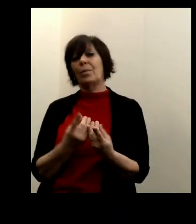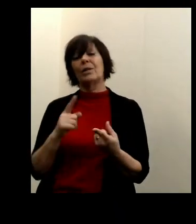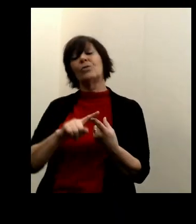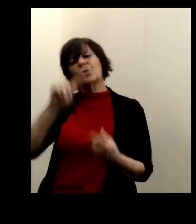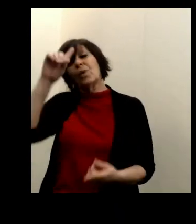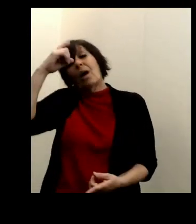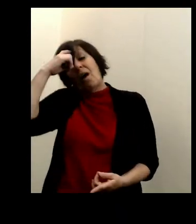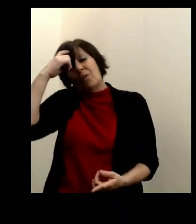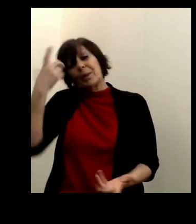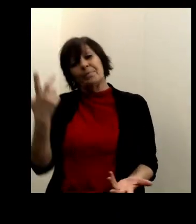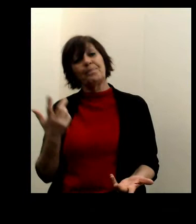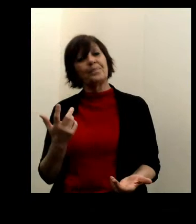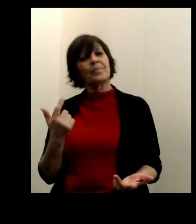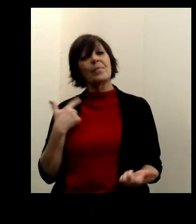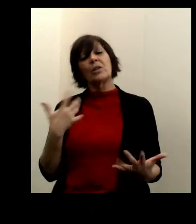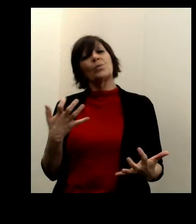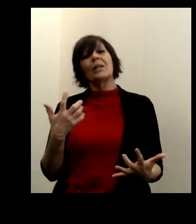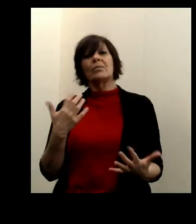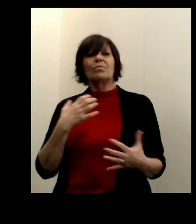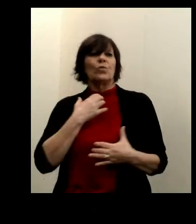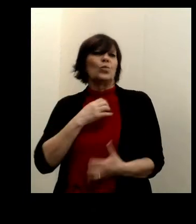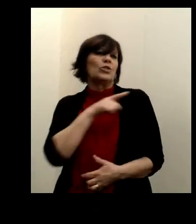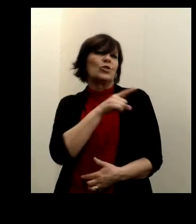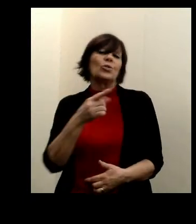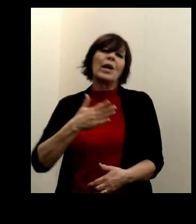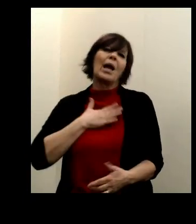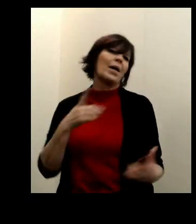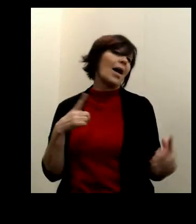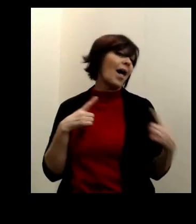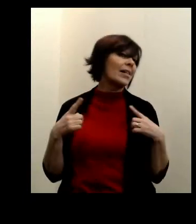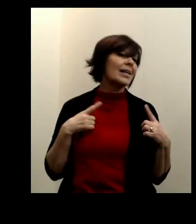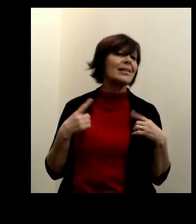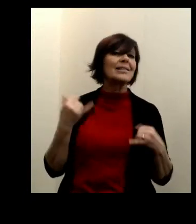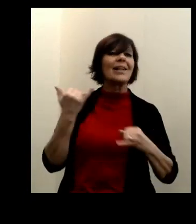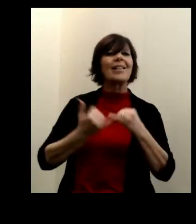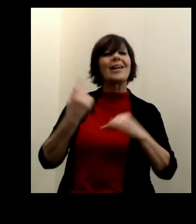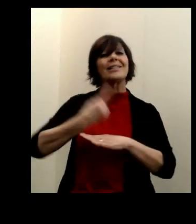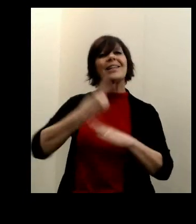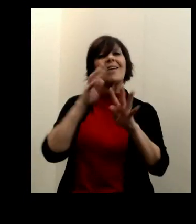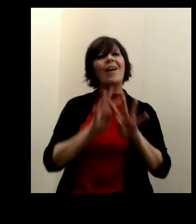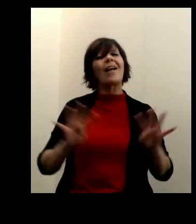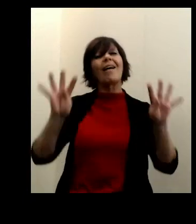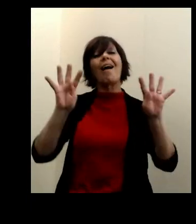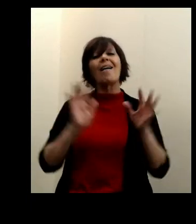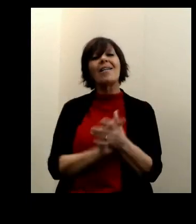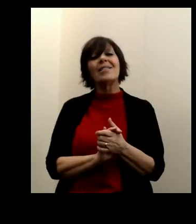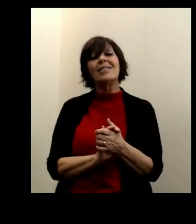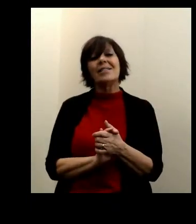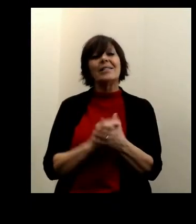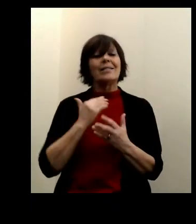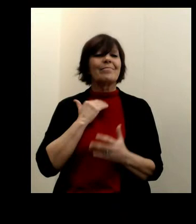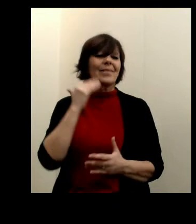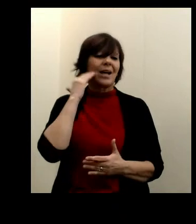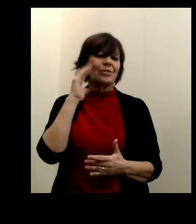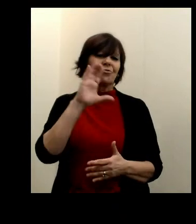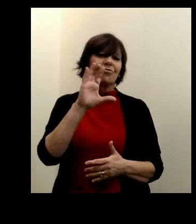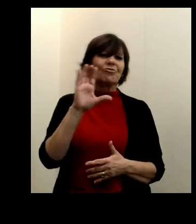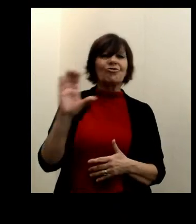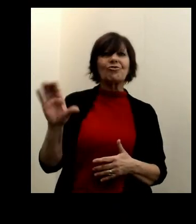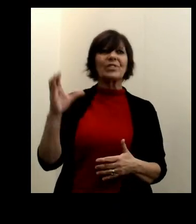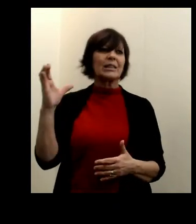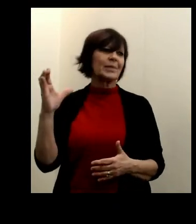government. And so we just want to wish you happy holidays, last day of Hanukkah, and I know that the Christmas